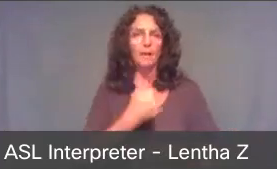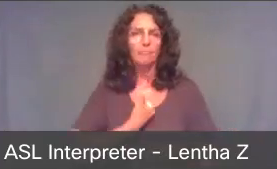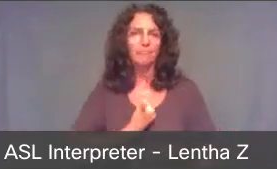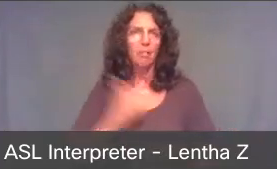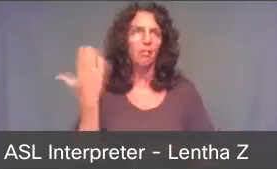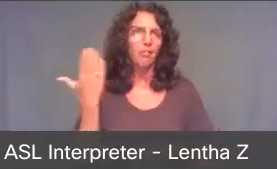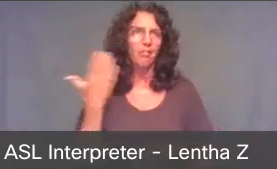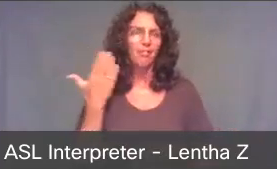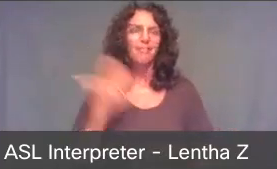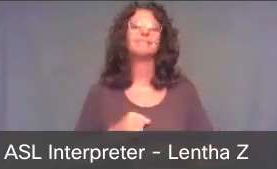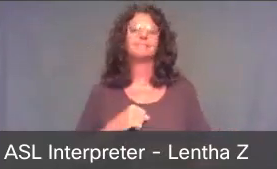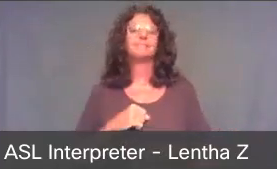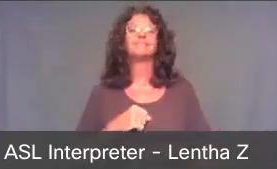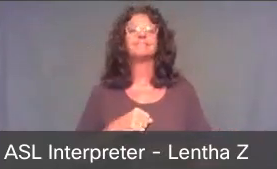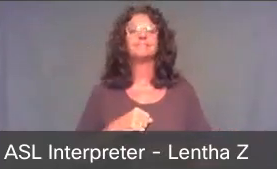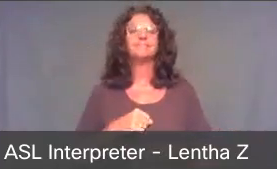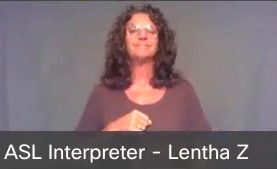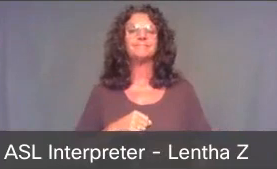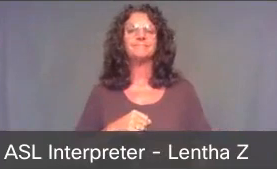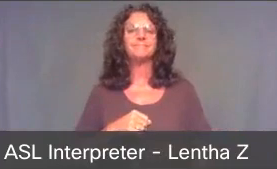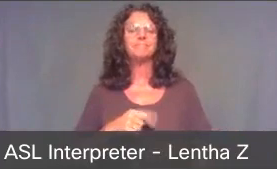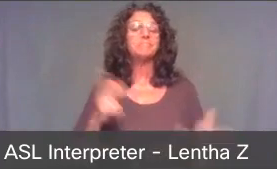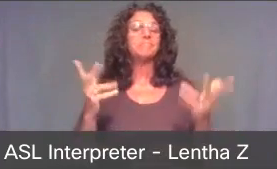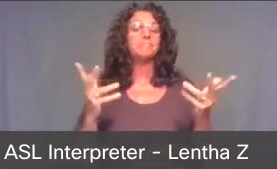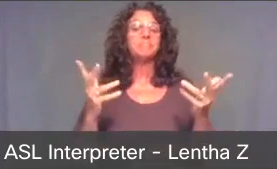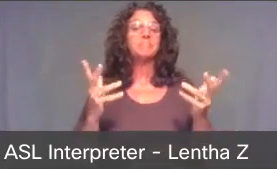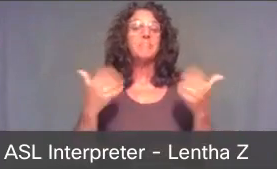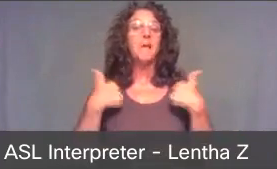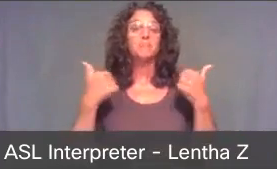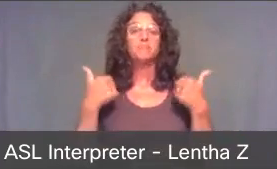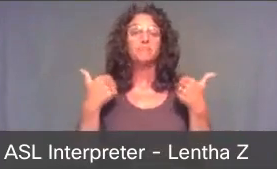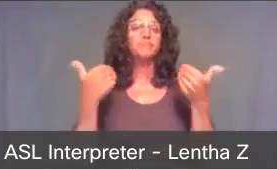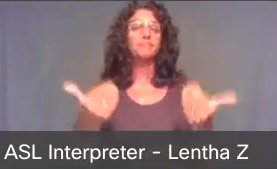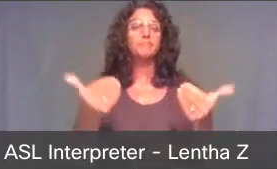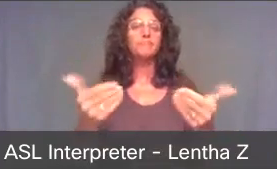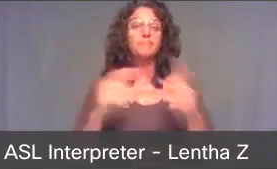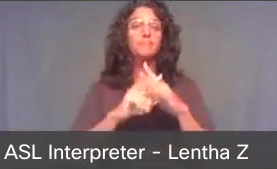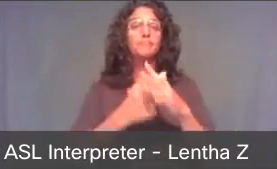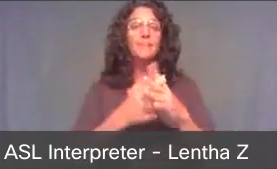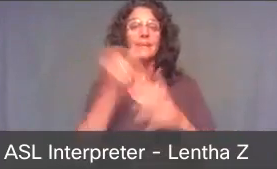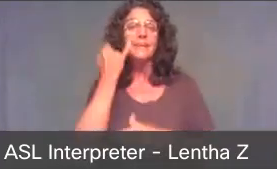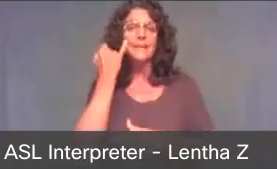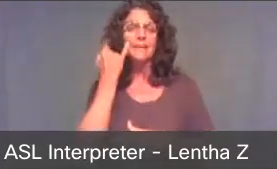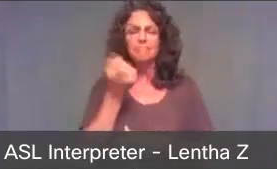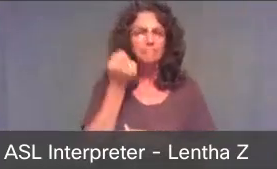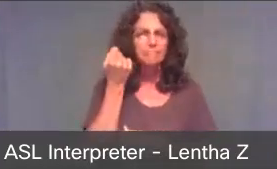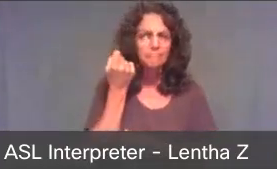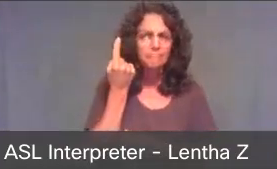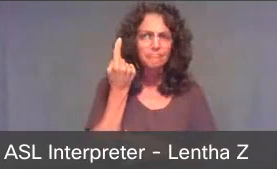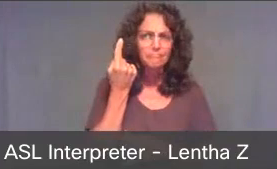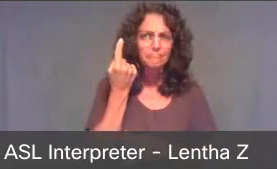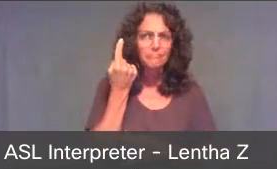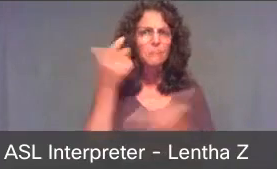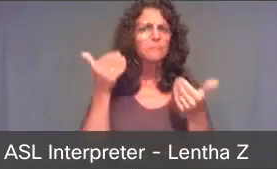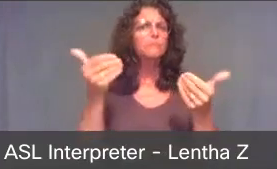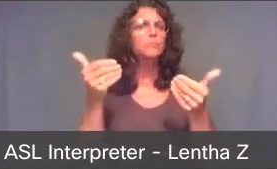But so without further ado, I'll just kind of jump in. But again, like I said, if something's not making sense, please feel free to stop